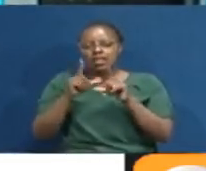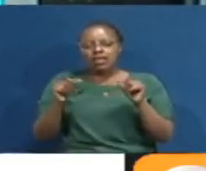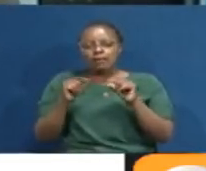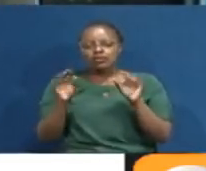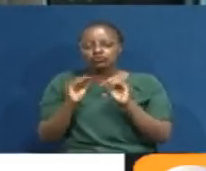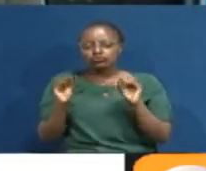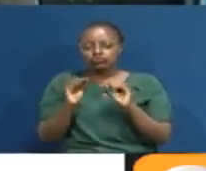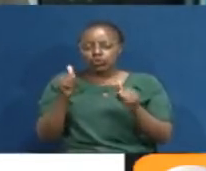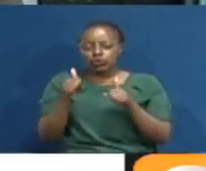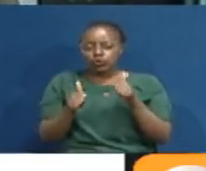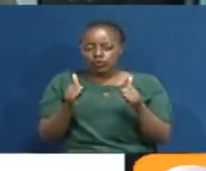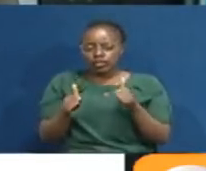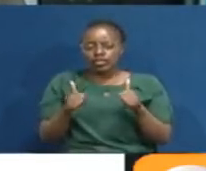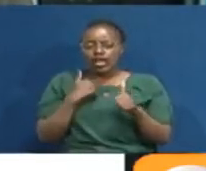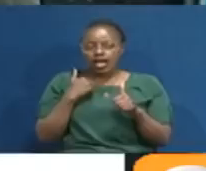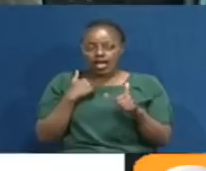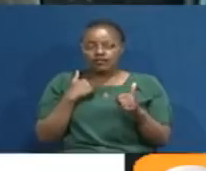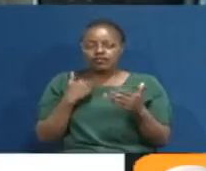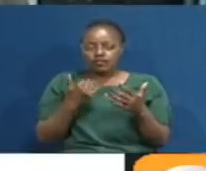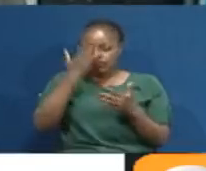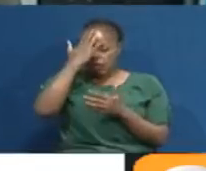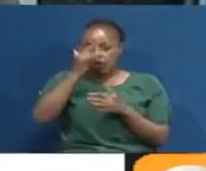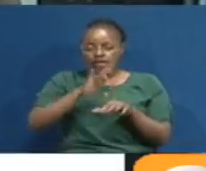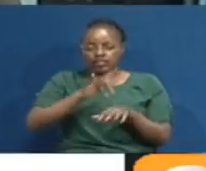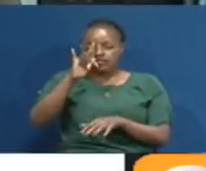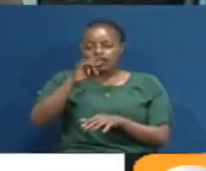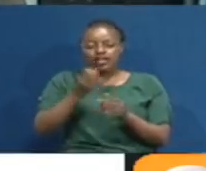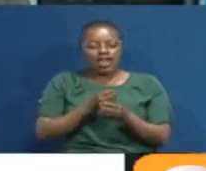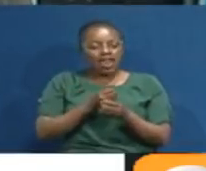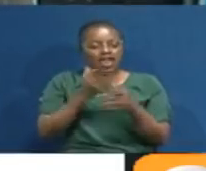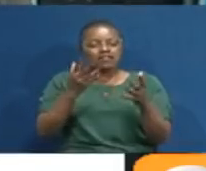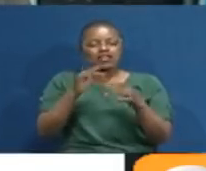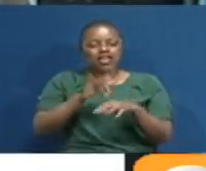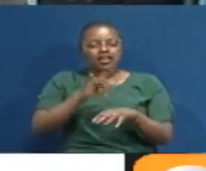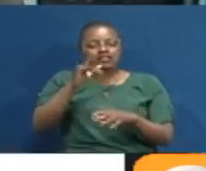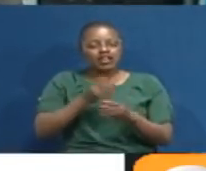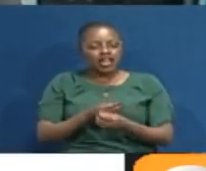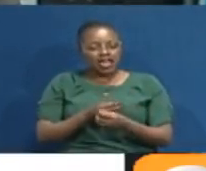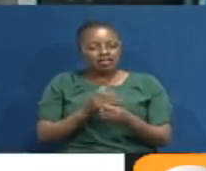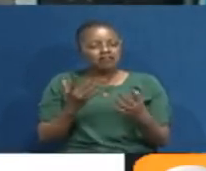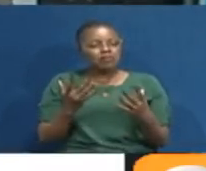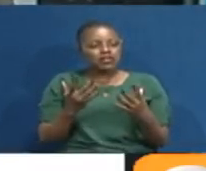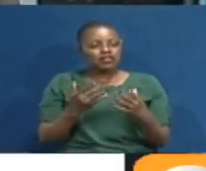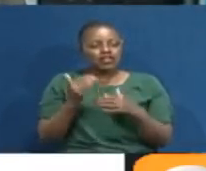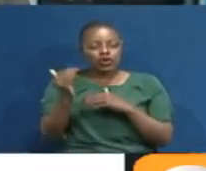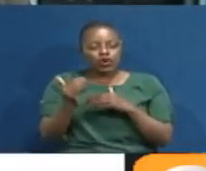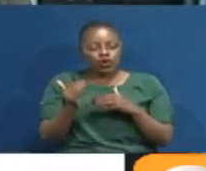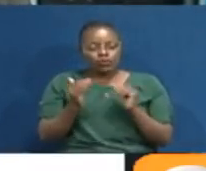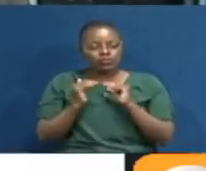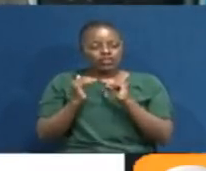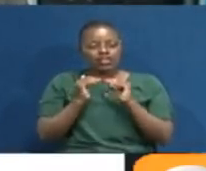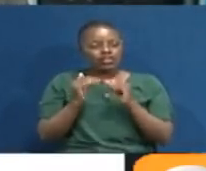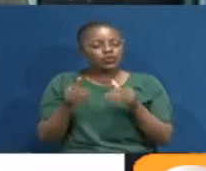message that's relevant here, because it affects everybody. It can affect everybody in almost an equal